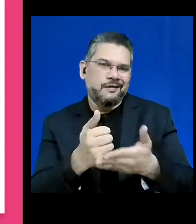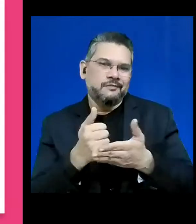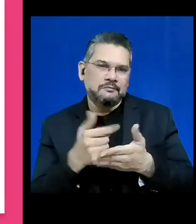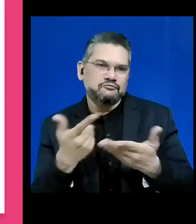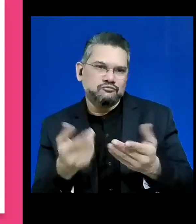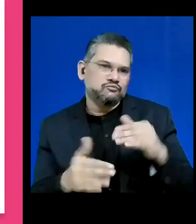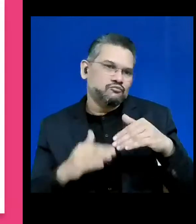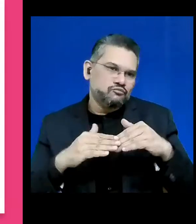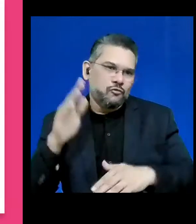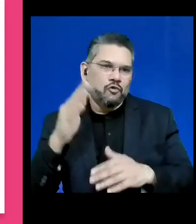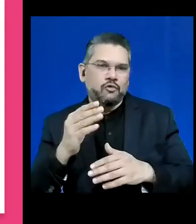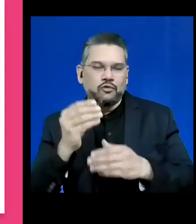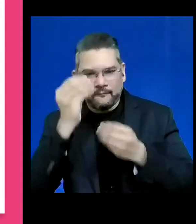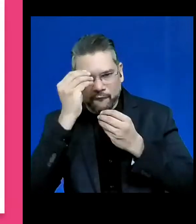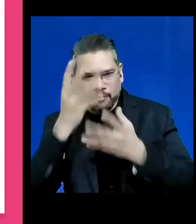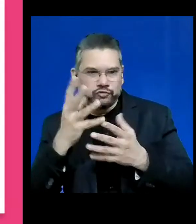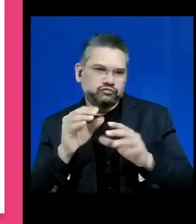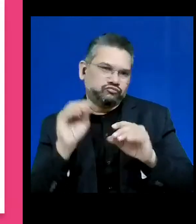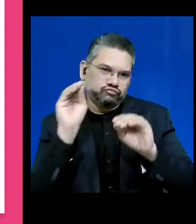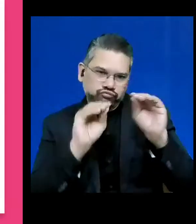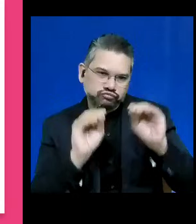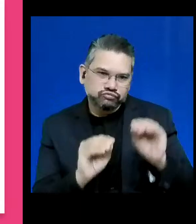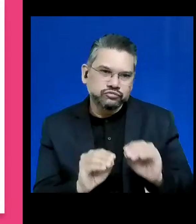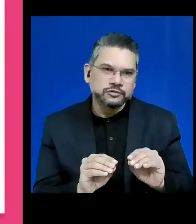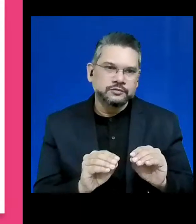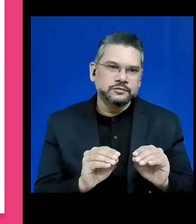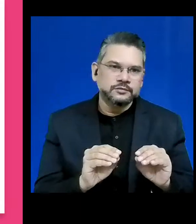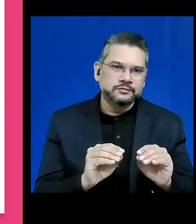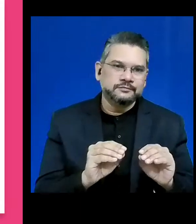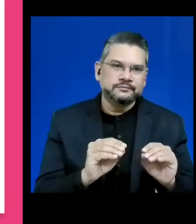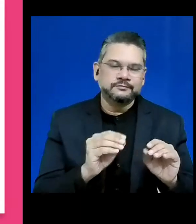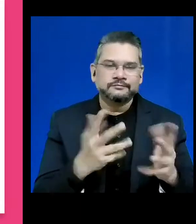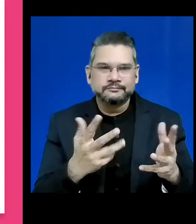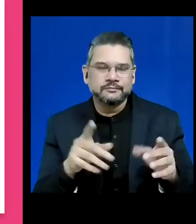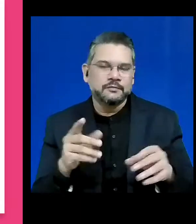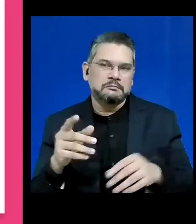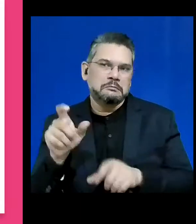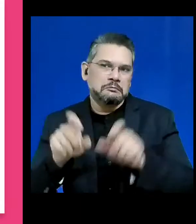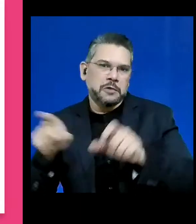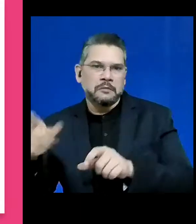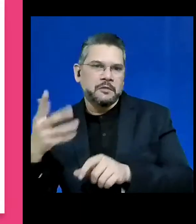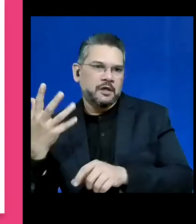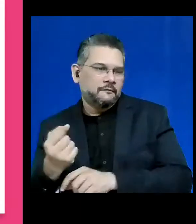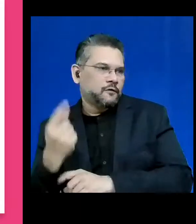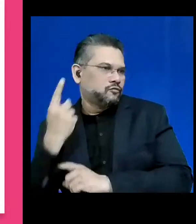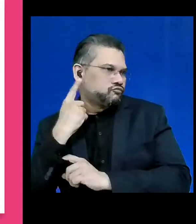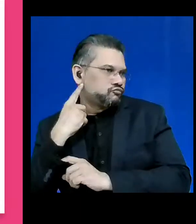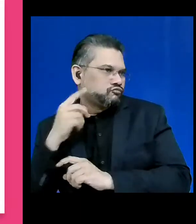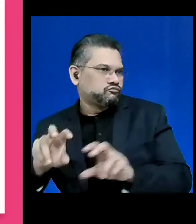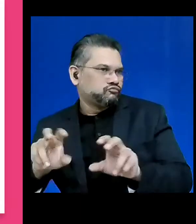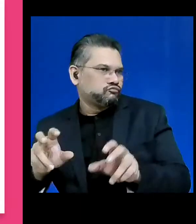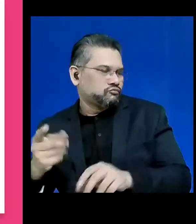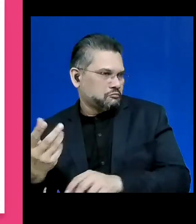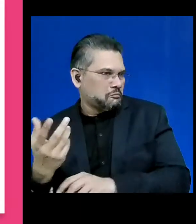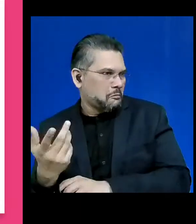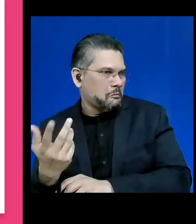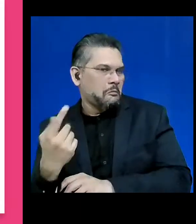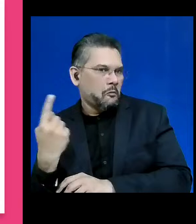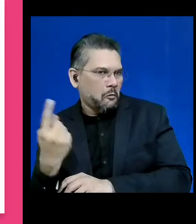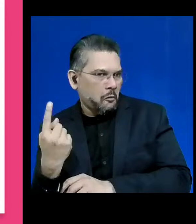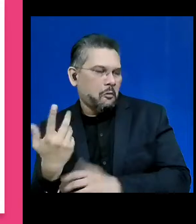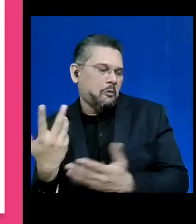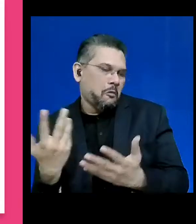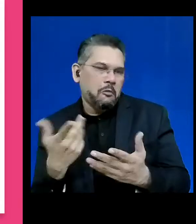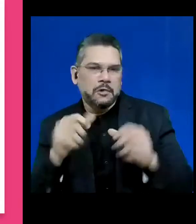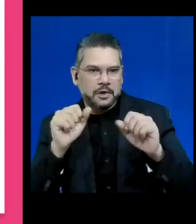more information about that for folks using audio interface. ARIA labels can be used on